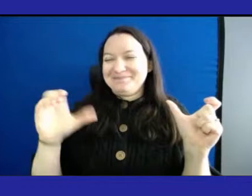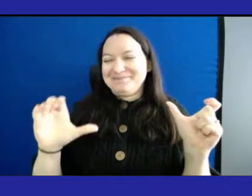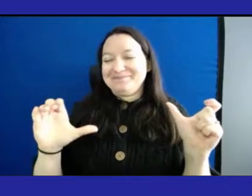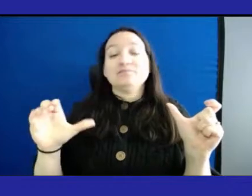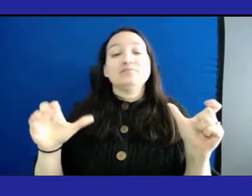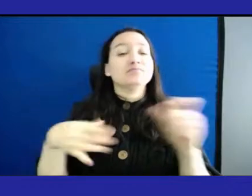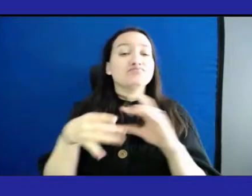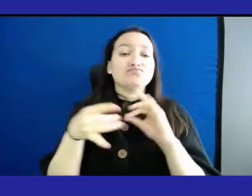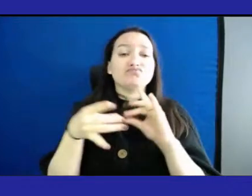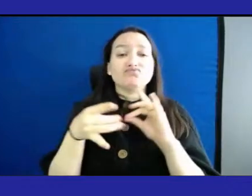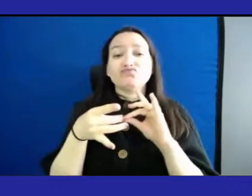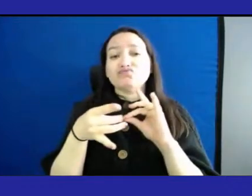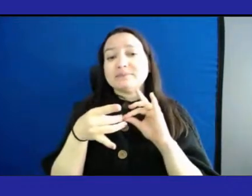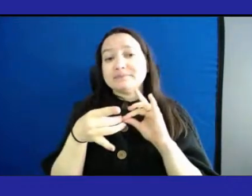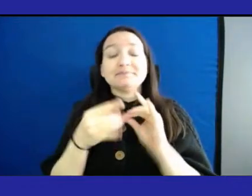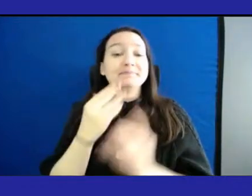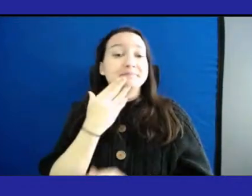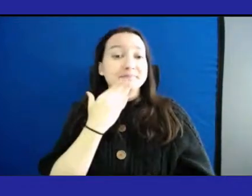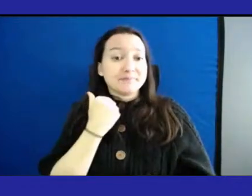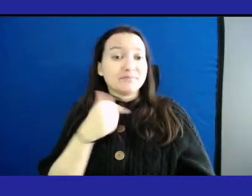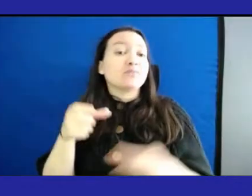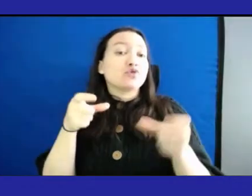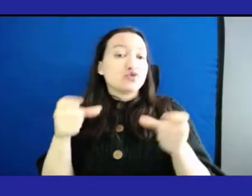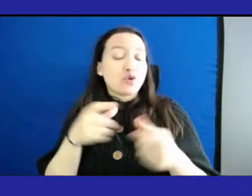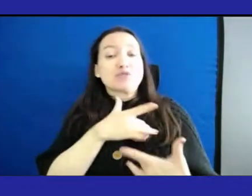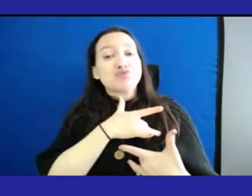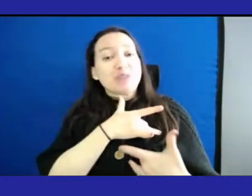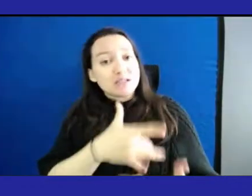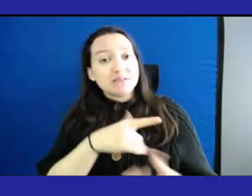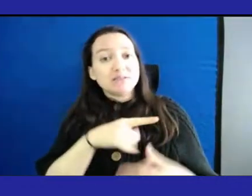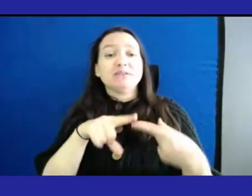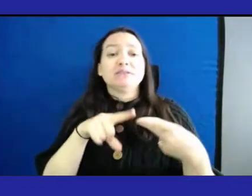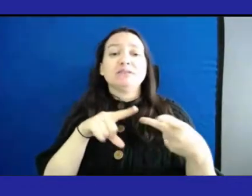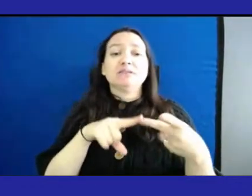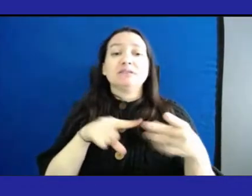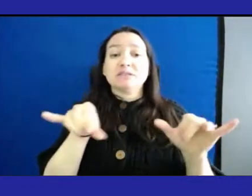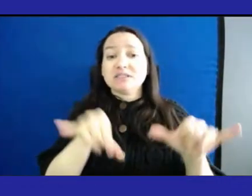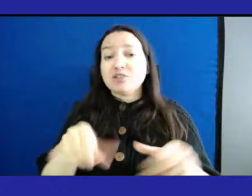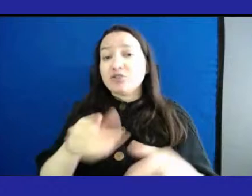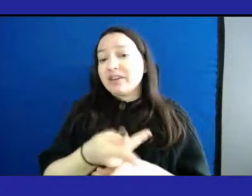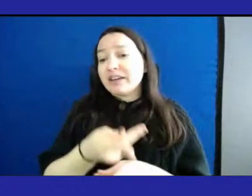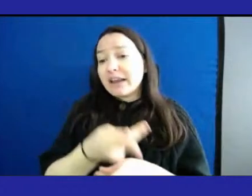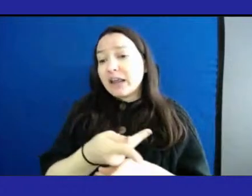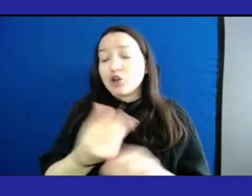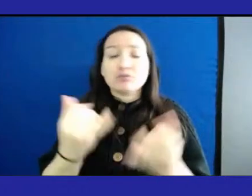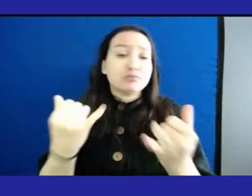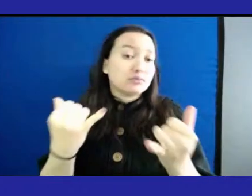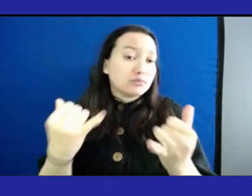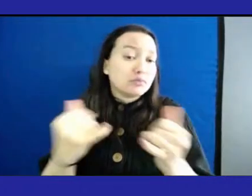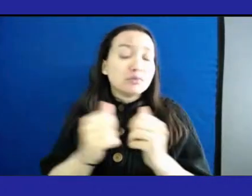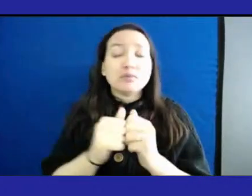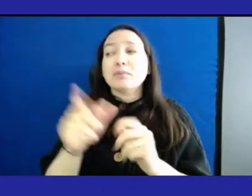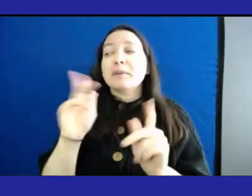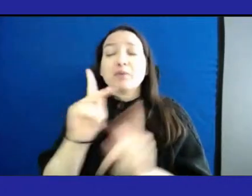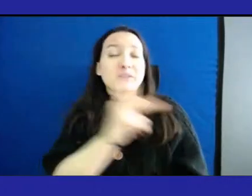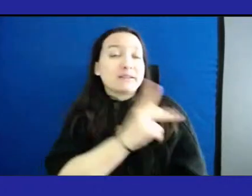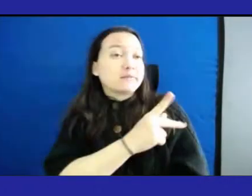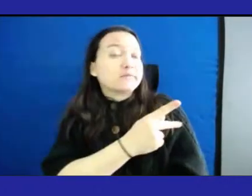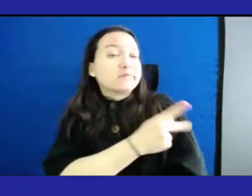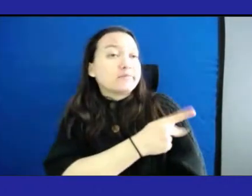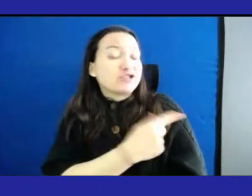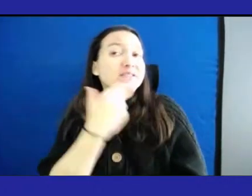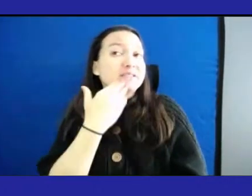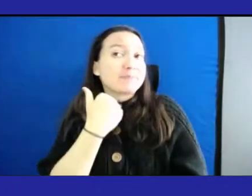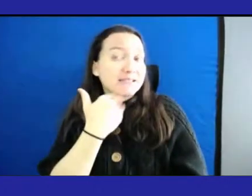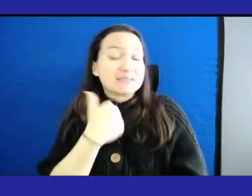talk a bit about our diabetes control trends, the standard of care that we have for our patients with diabetes, some of updates and